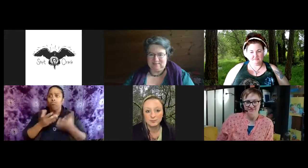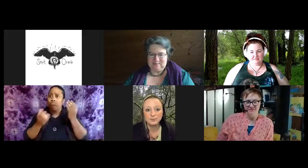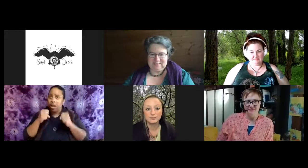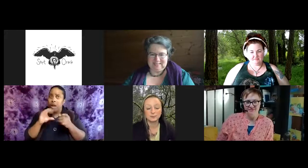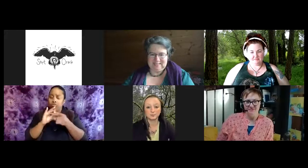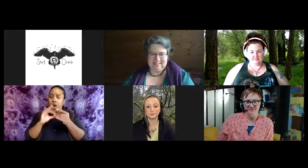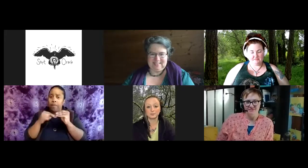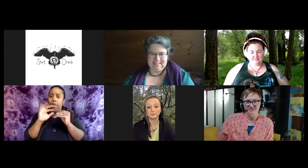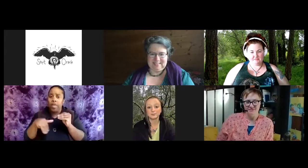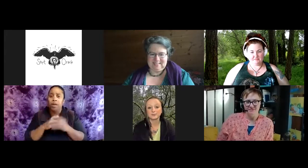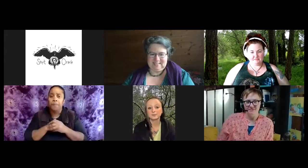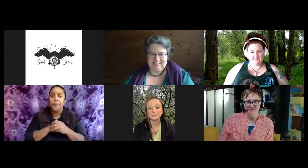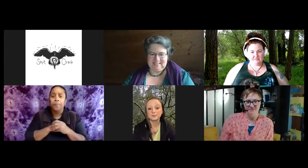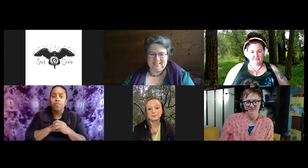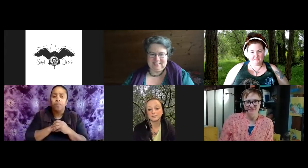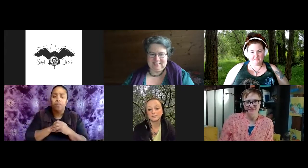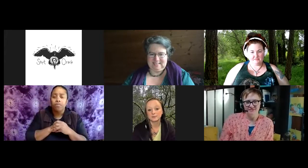But